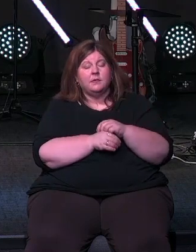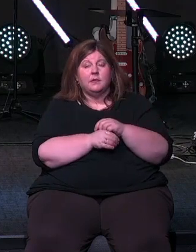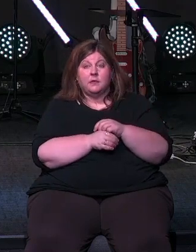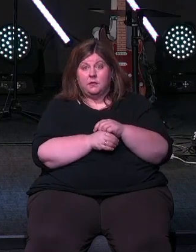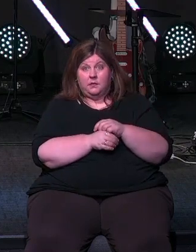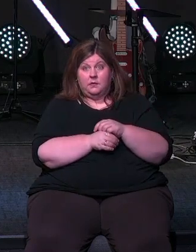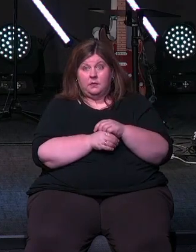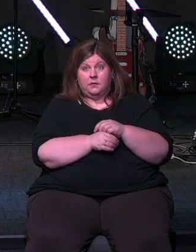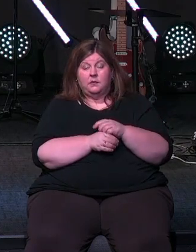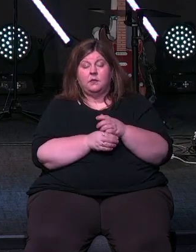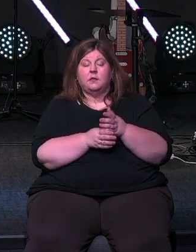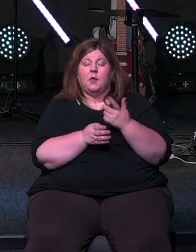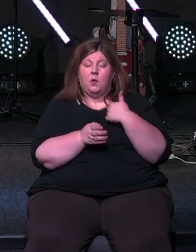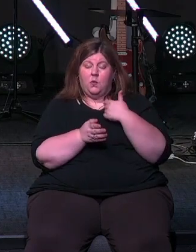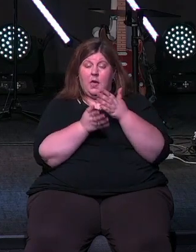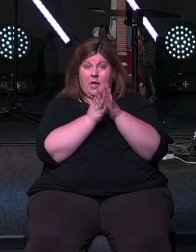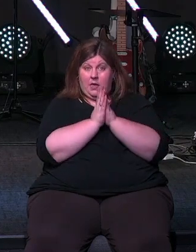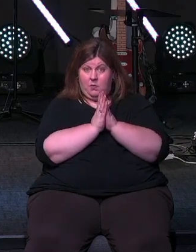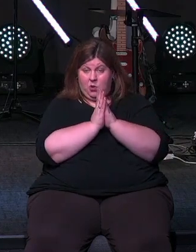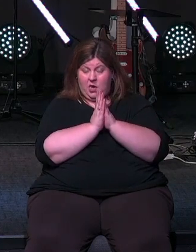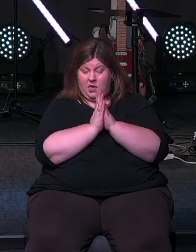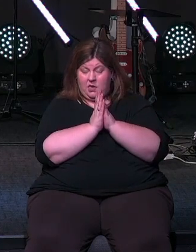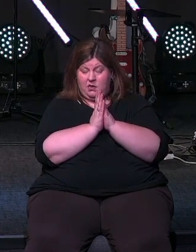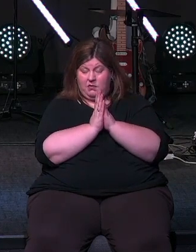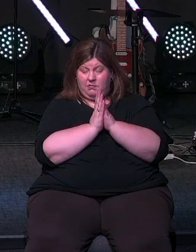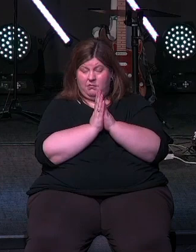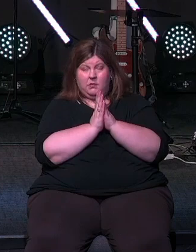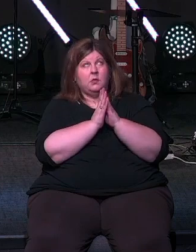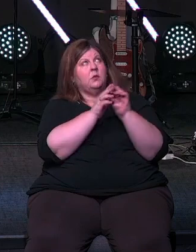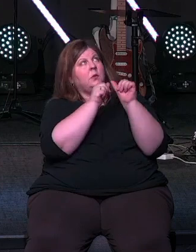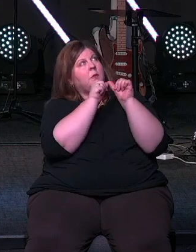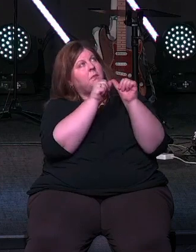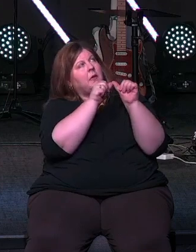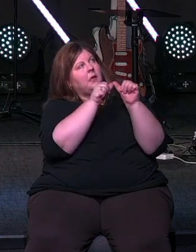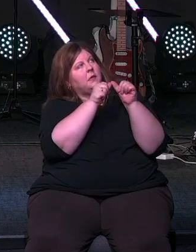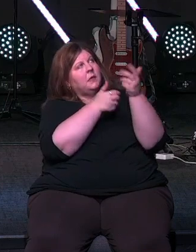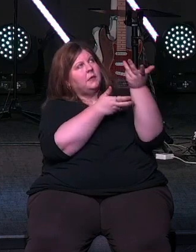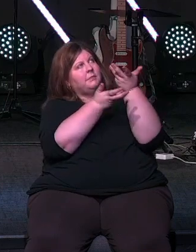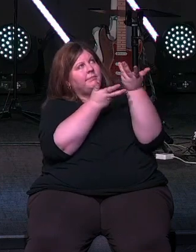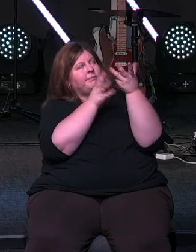To be in relationship with God.